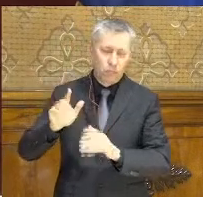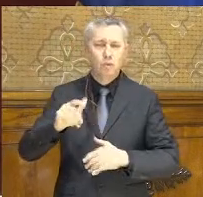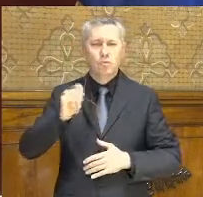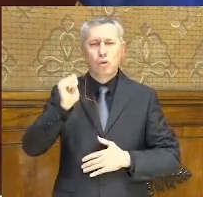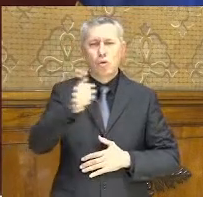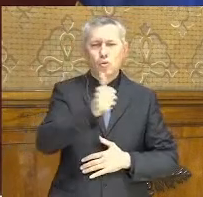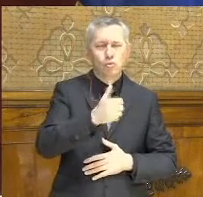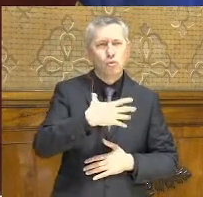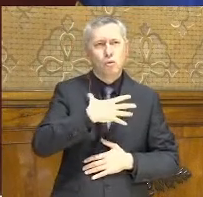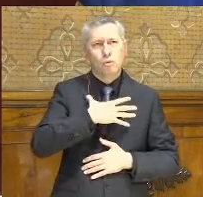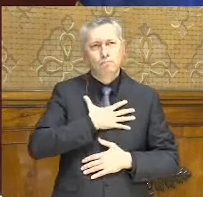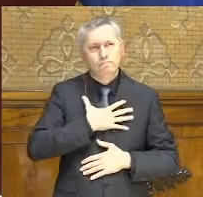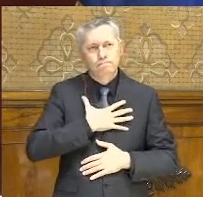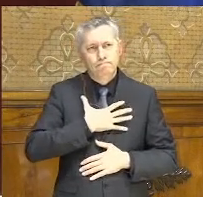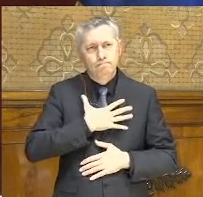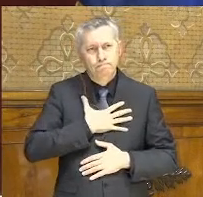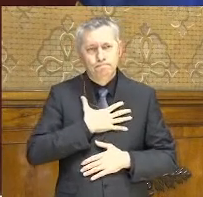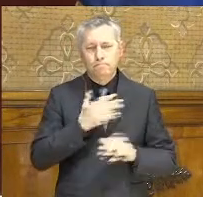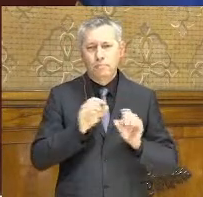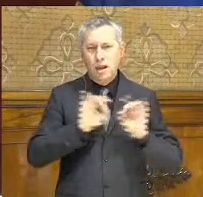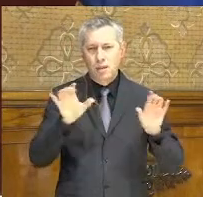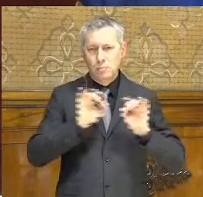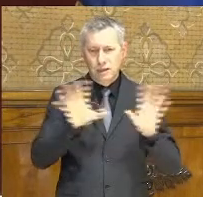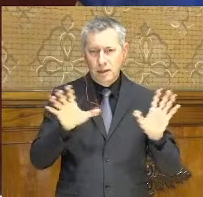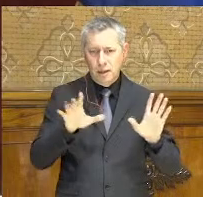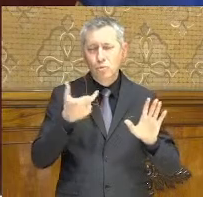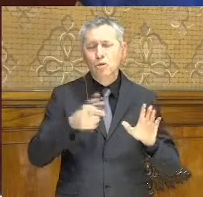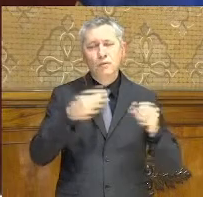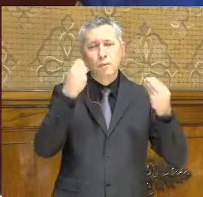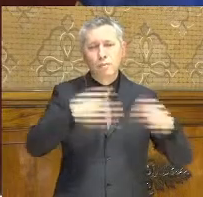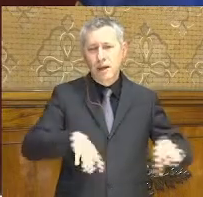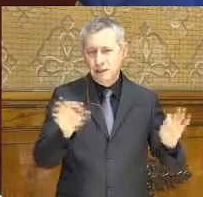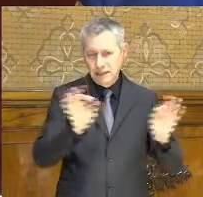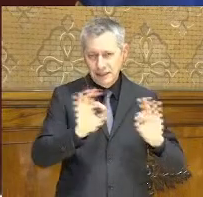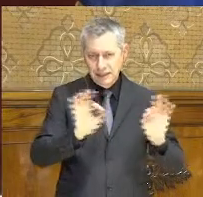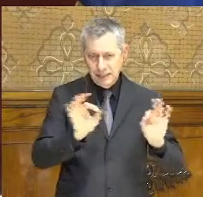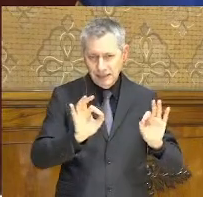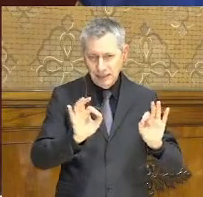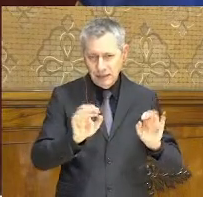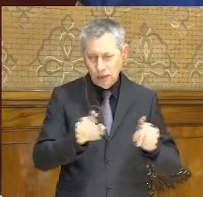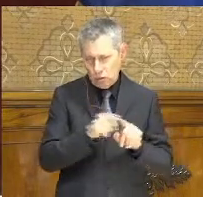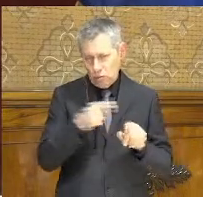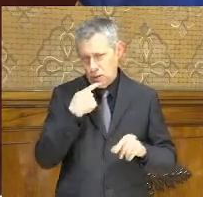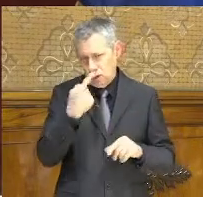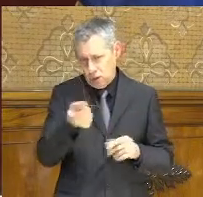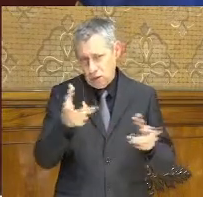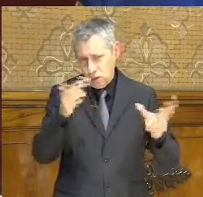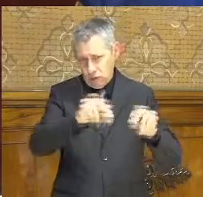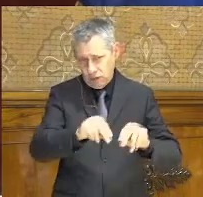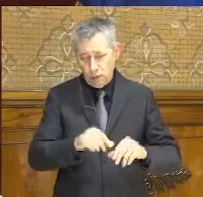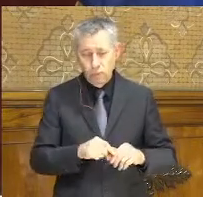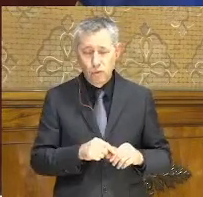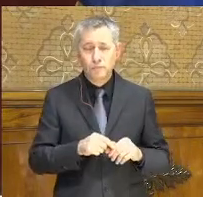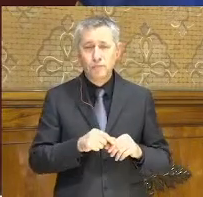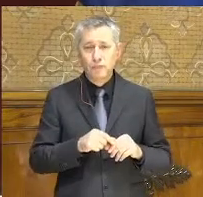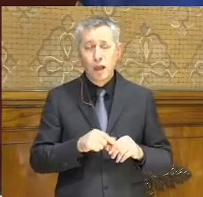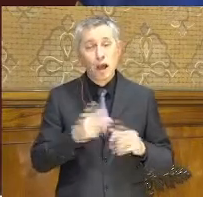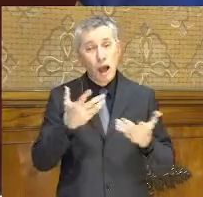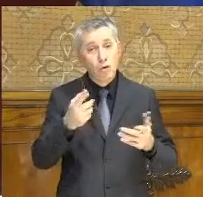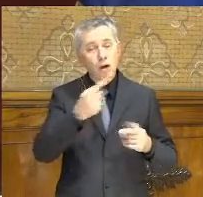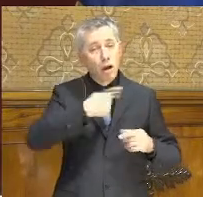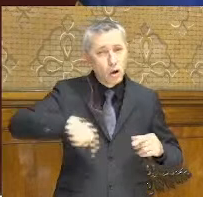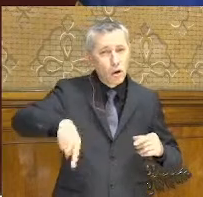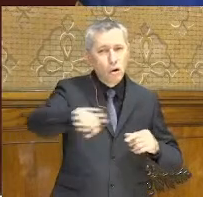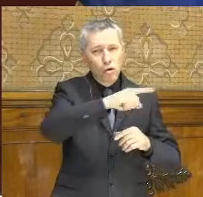freedom is not yet lost, which makes us belated to ourselves, because we project ourselves